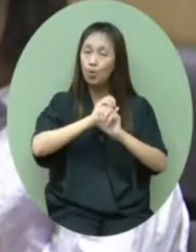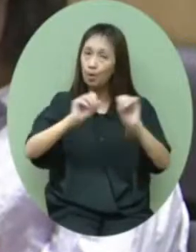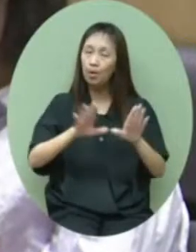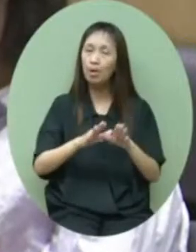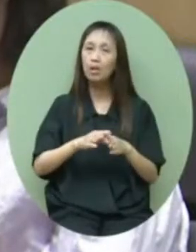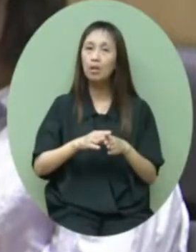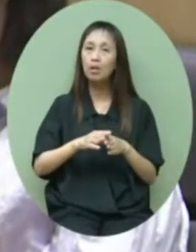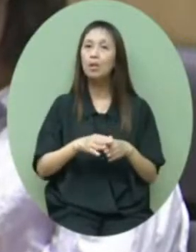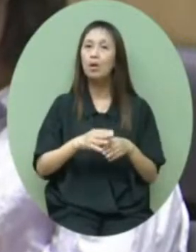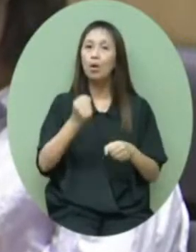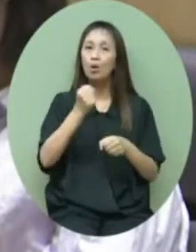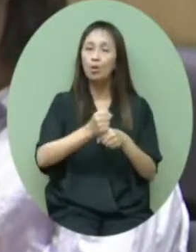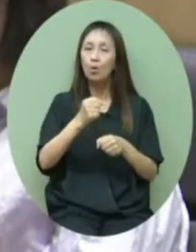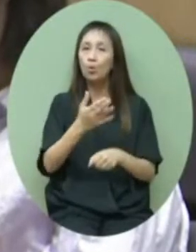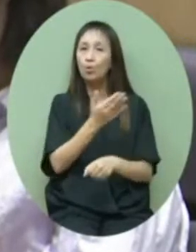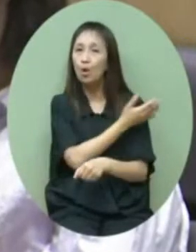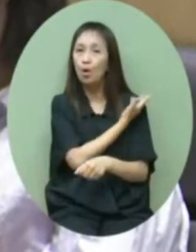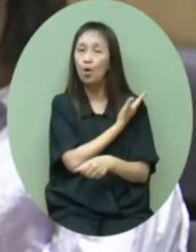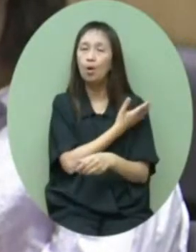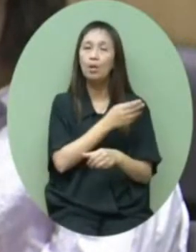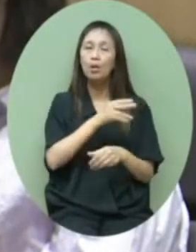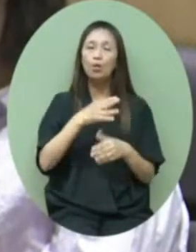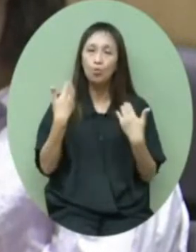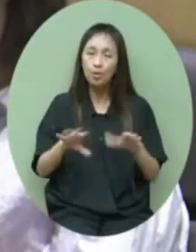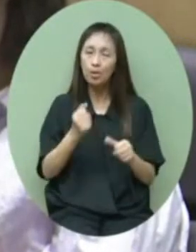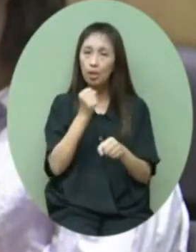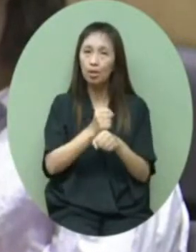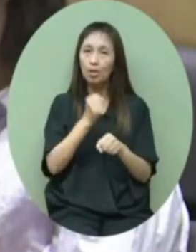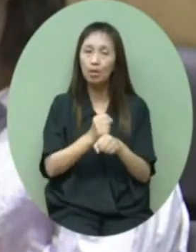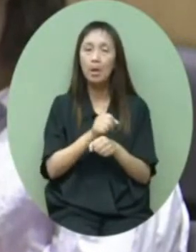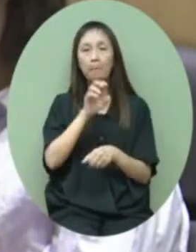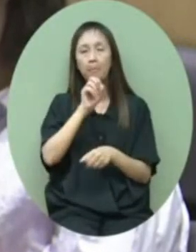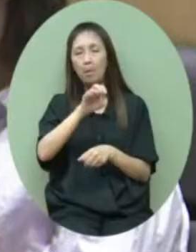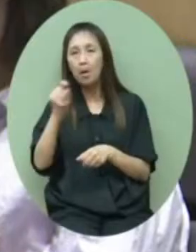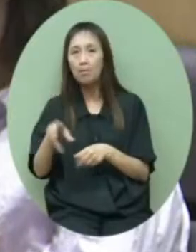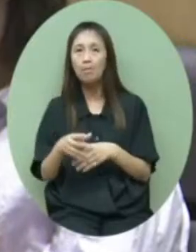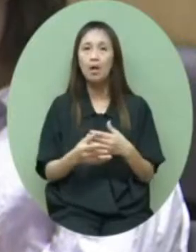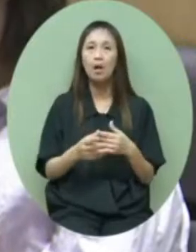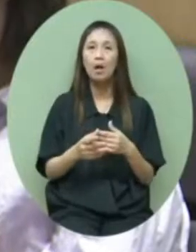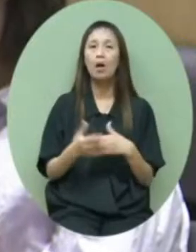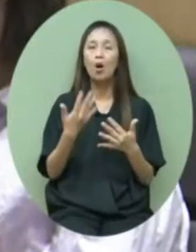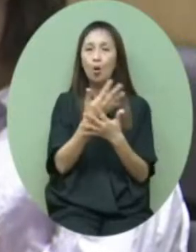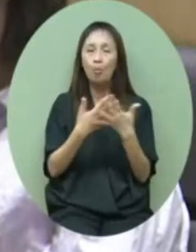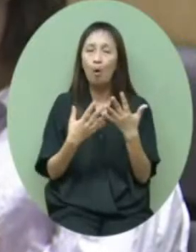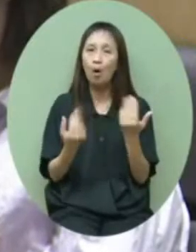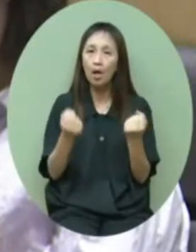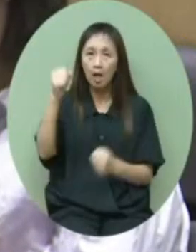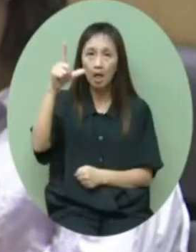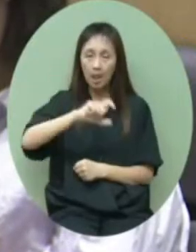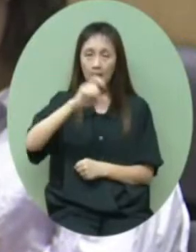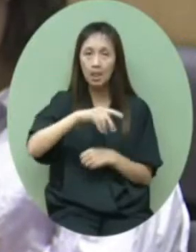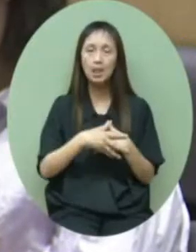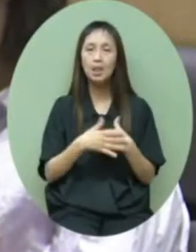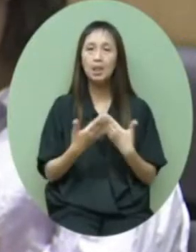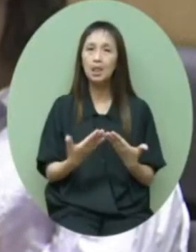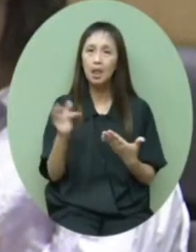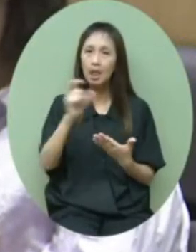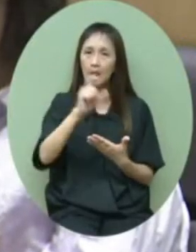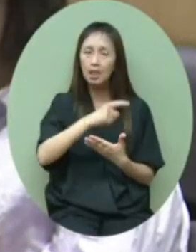completed? And in the new policy address, is there a chance that you may again remind a certain principal official to speed